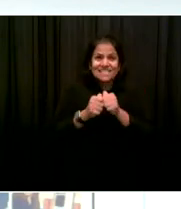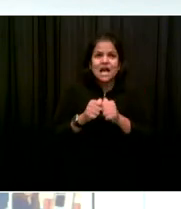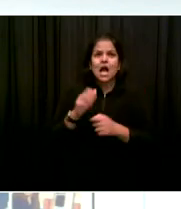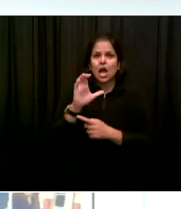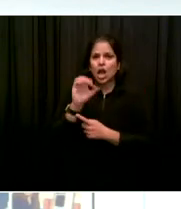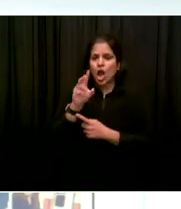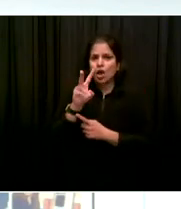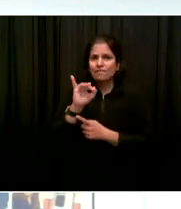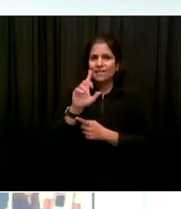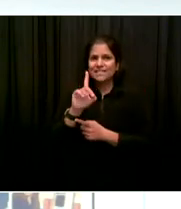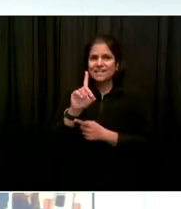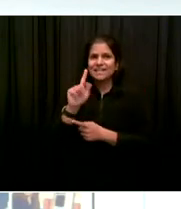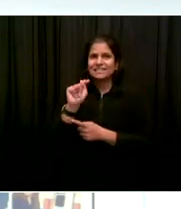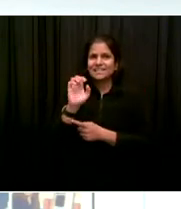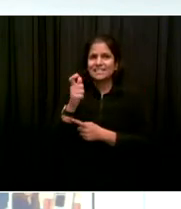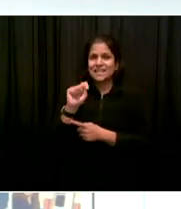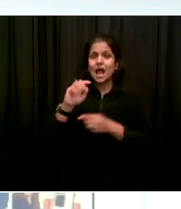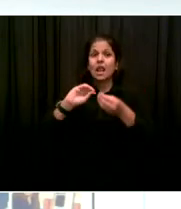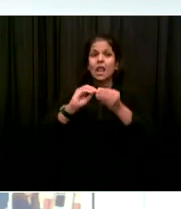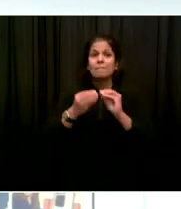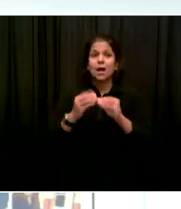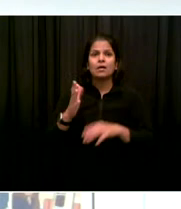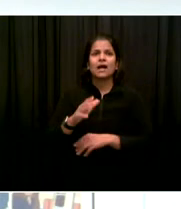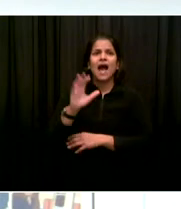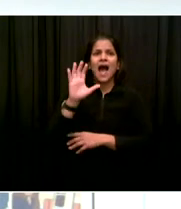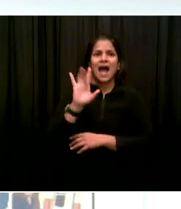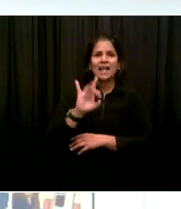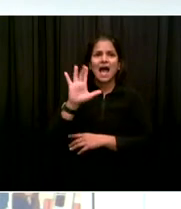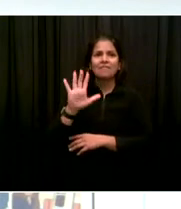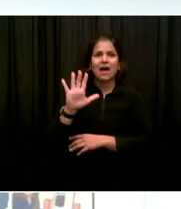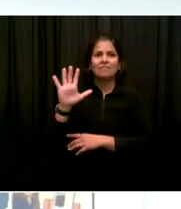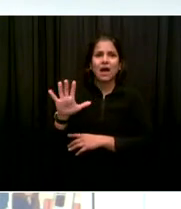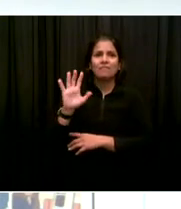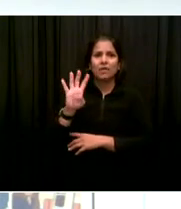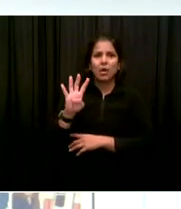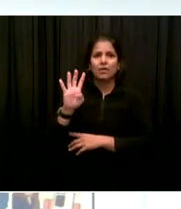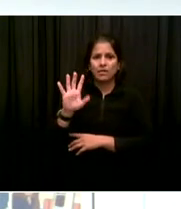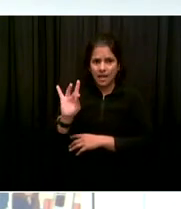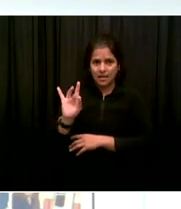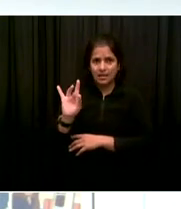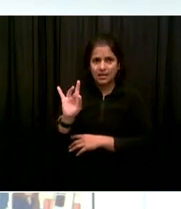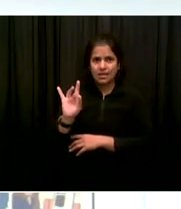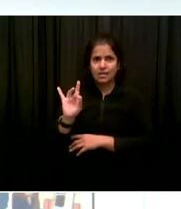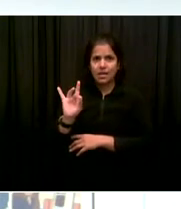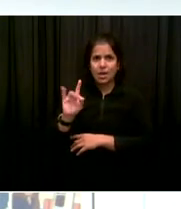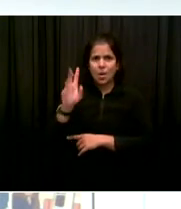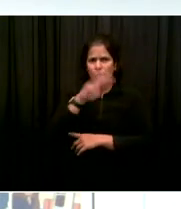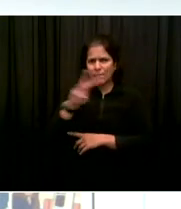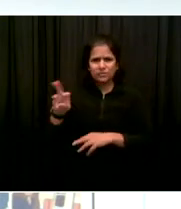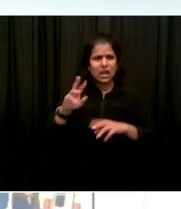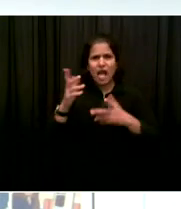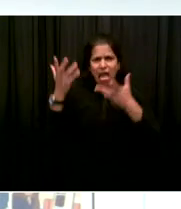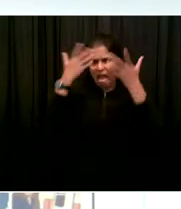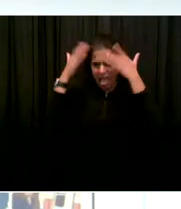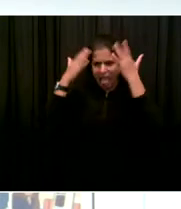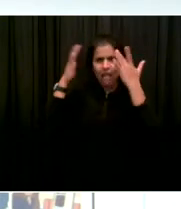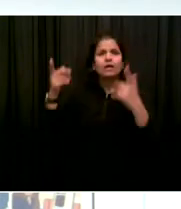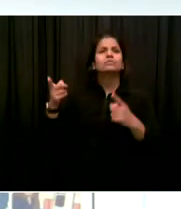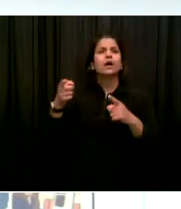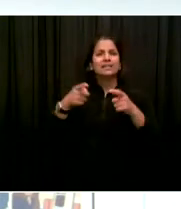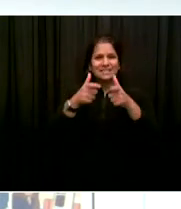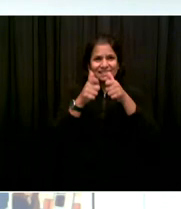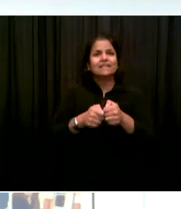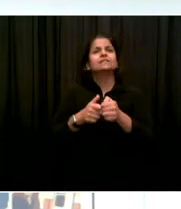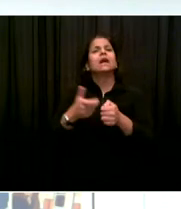who may not as ready in navigating the website. And you can also call